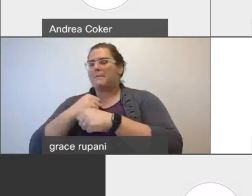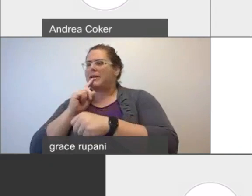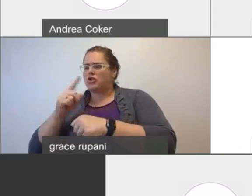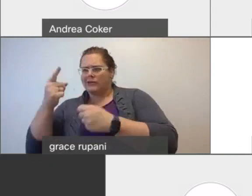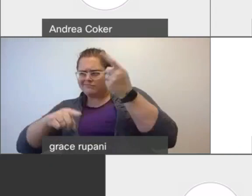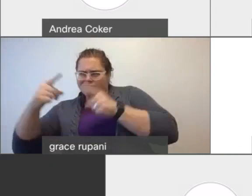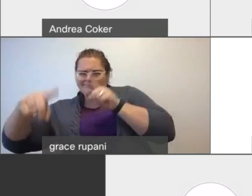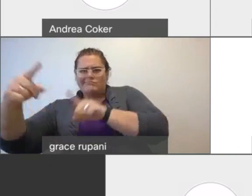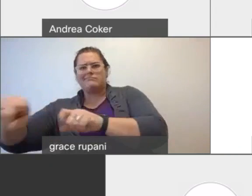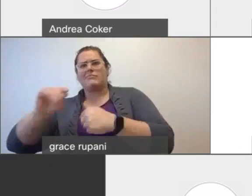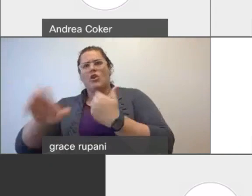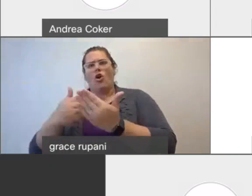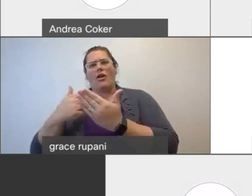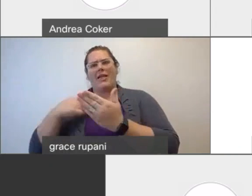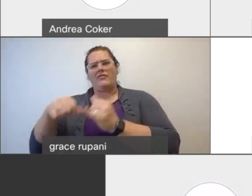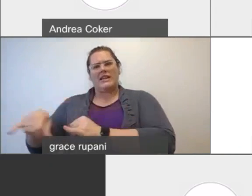this consistently.